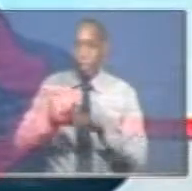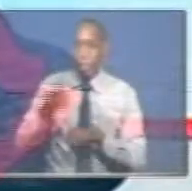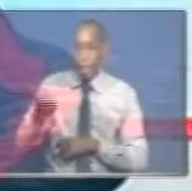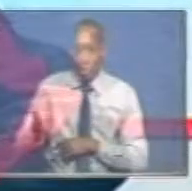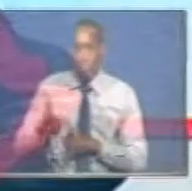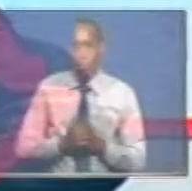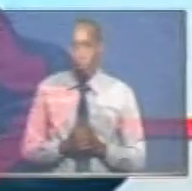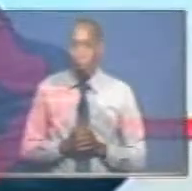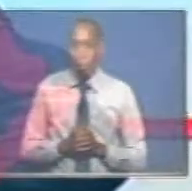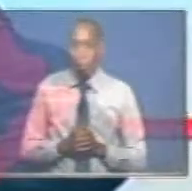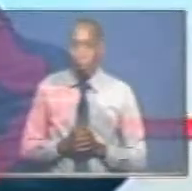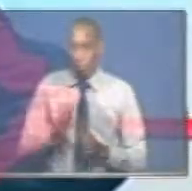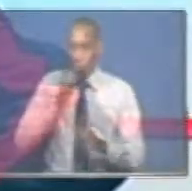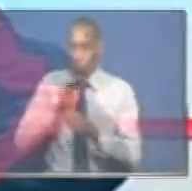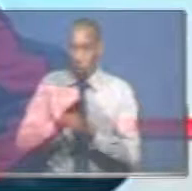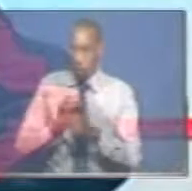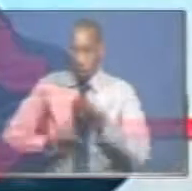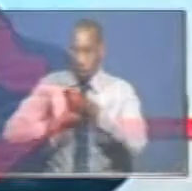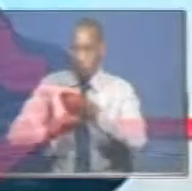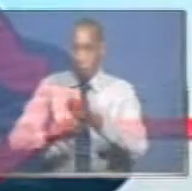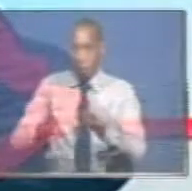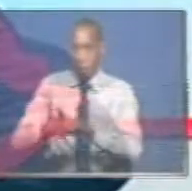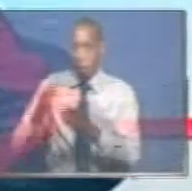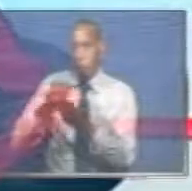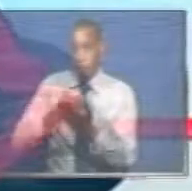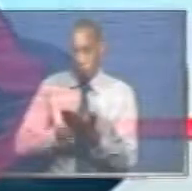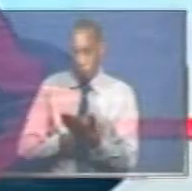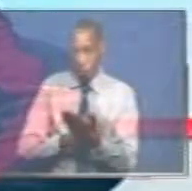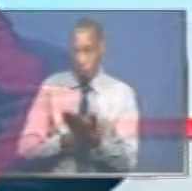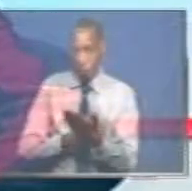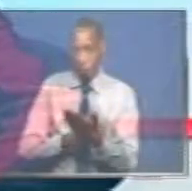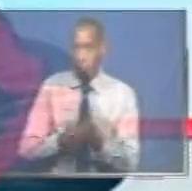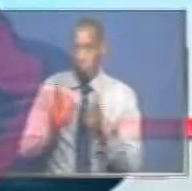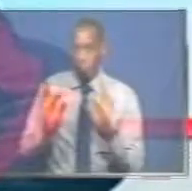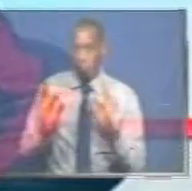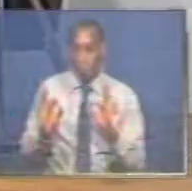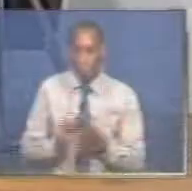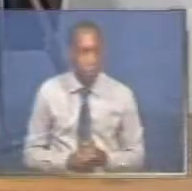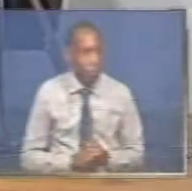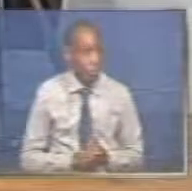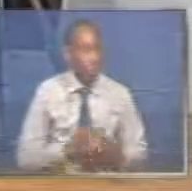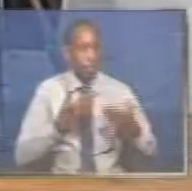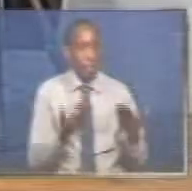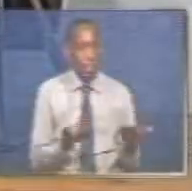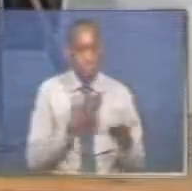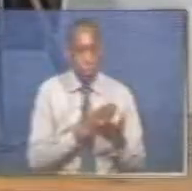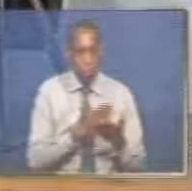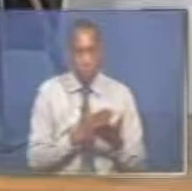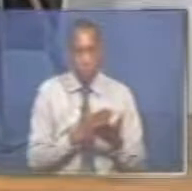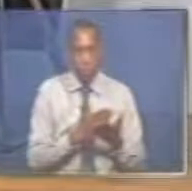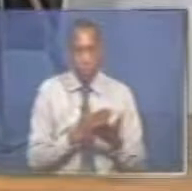also pledged their support towards the same. Okay. So it was nice. Okay, now, of course, I need your